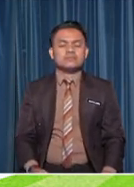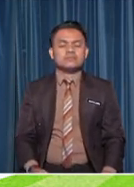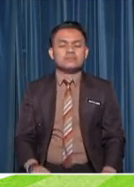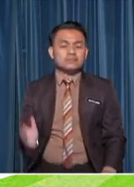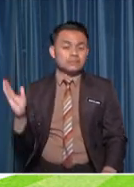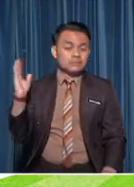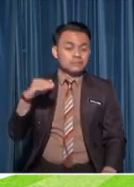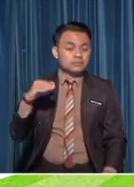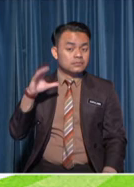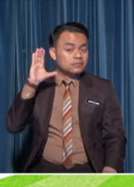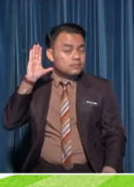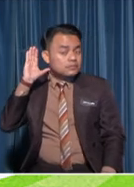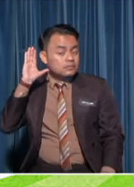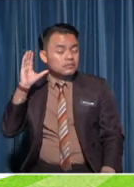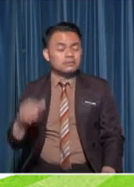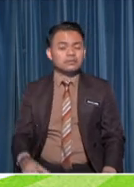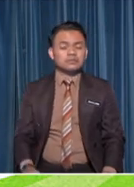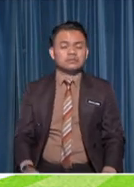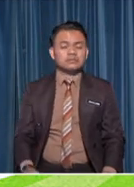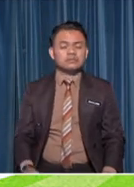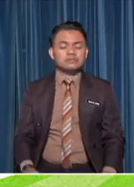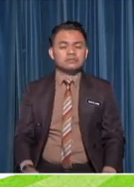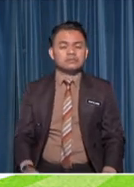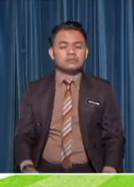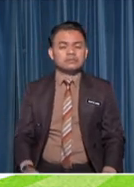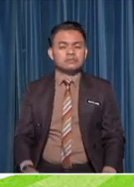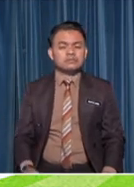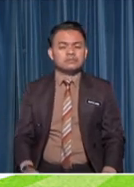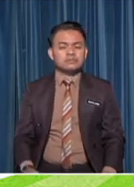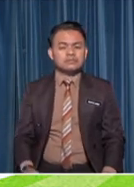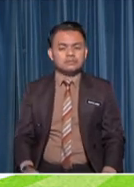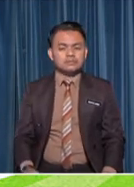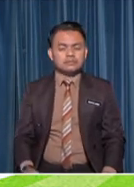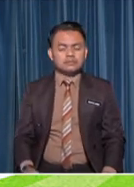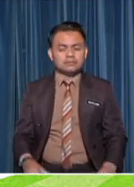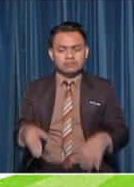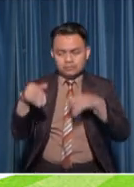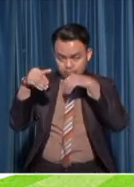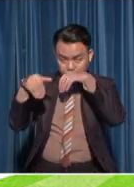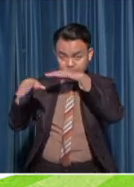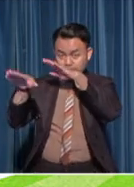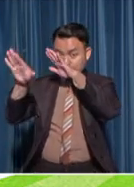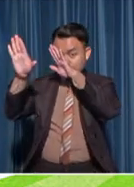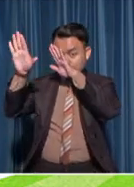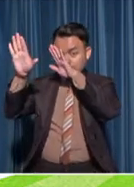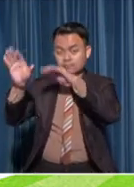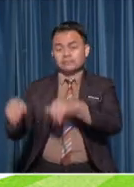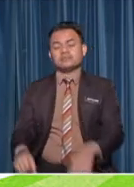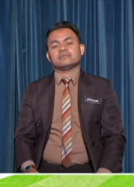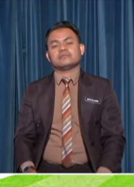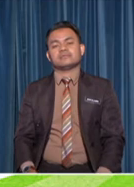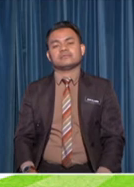Let's hear the sound made by the elephant.